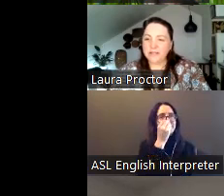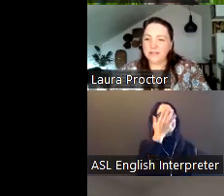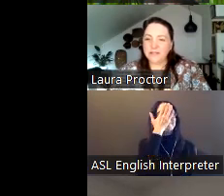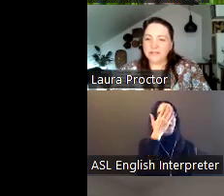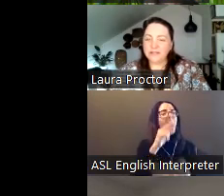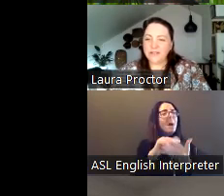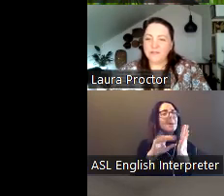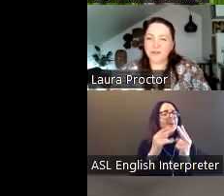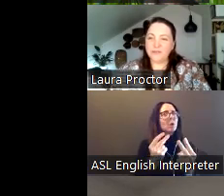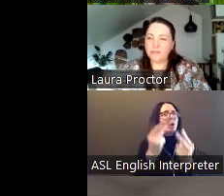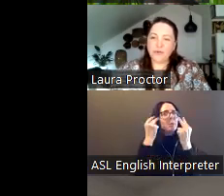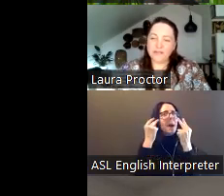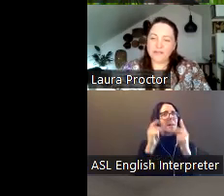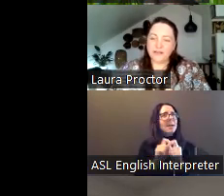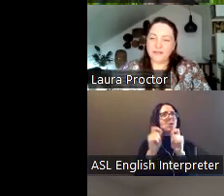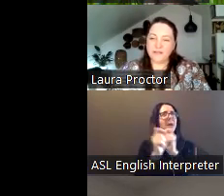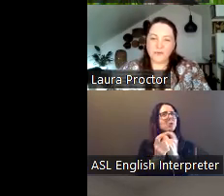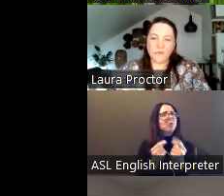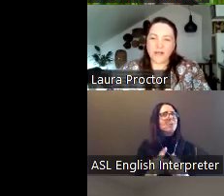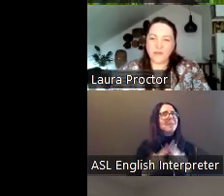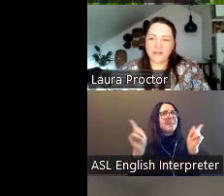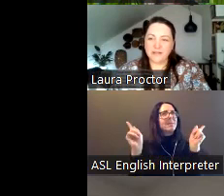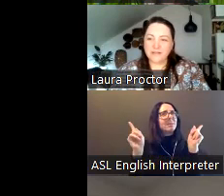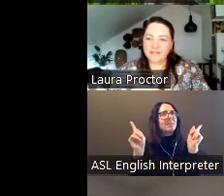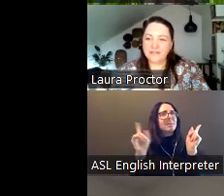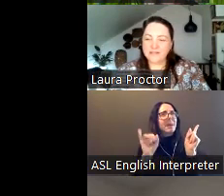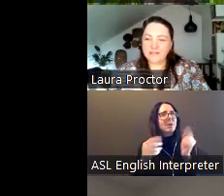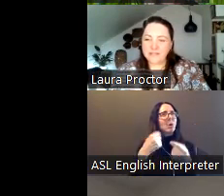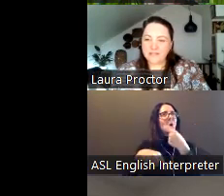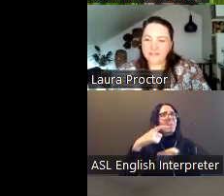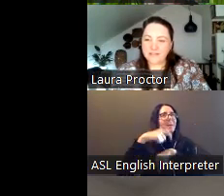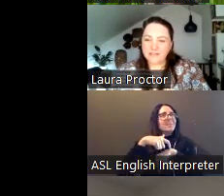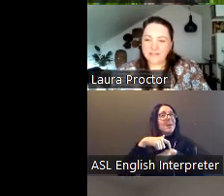differently? If you could press the rewind button.